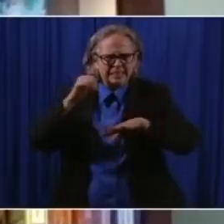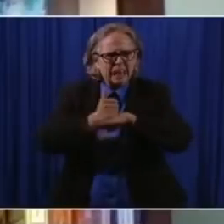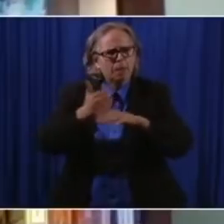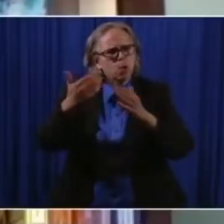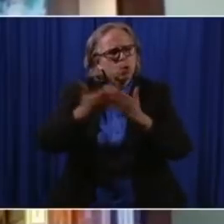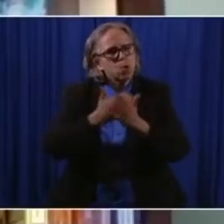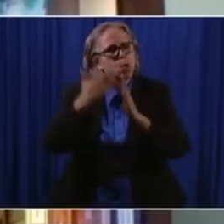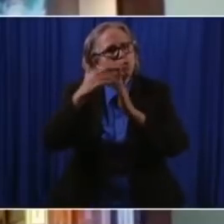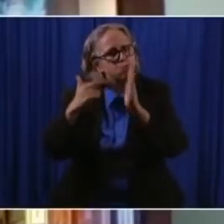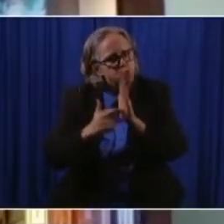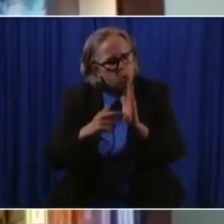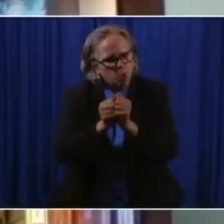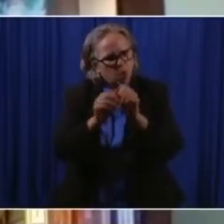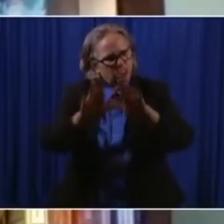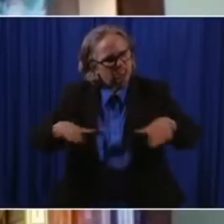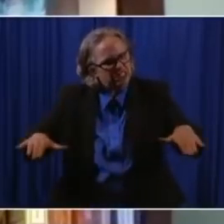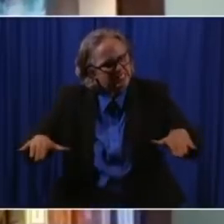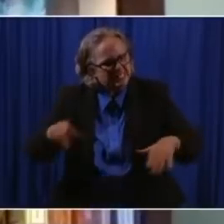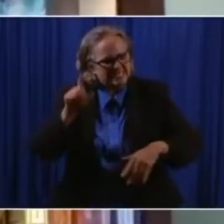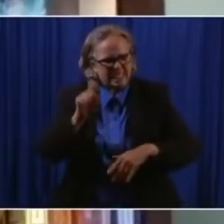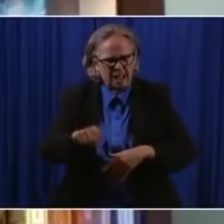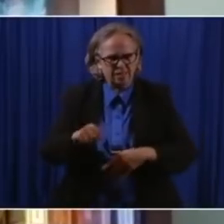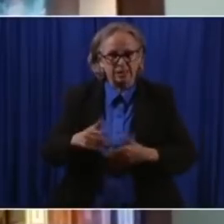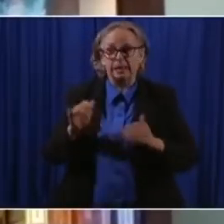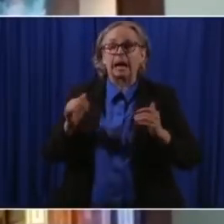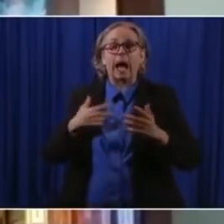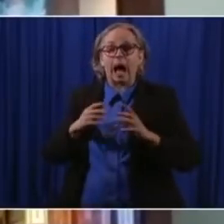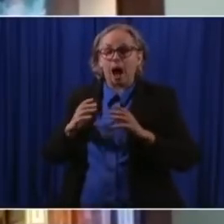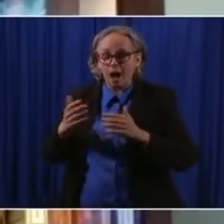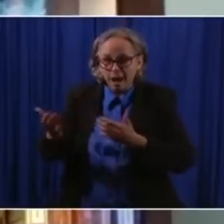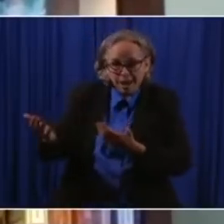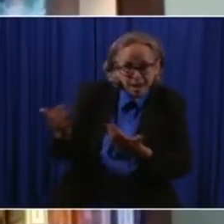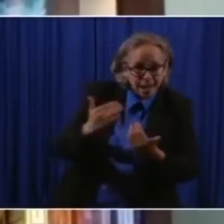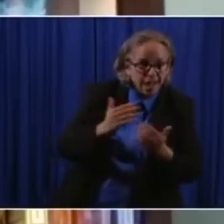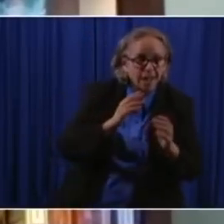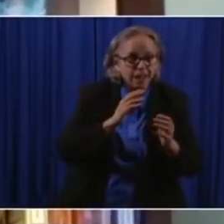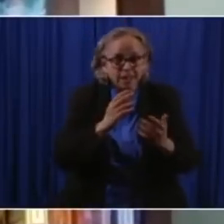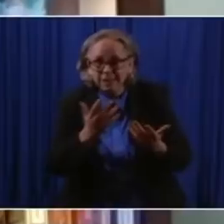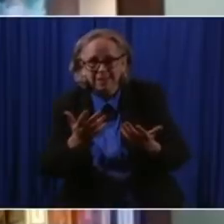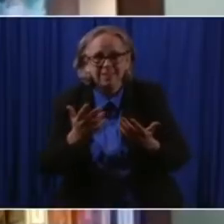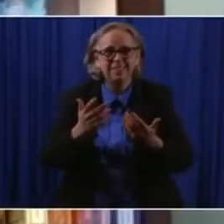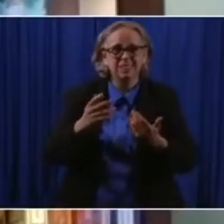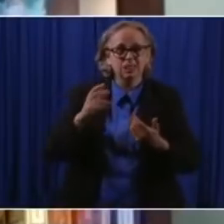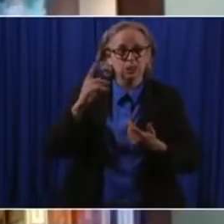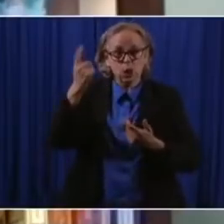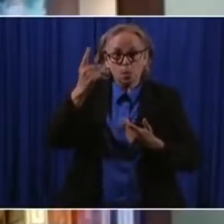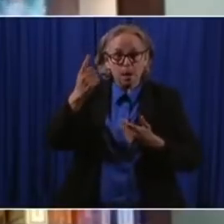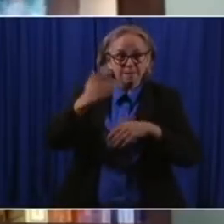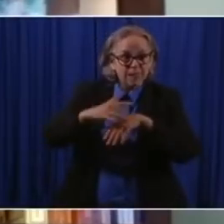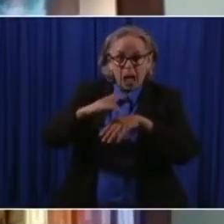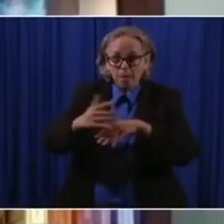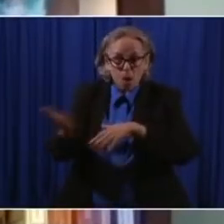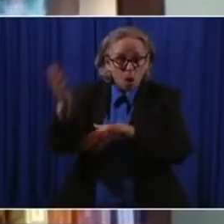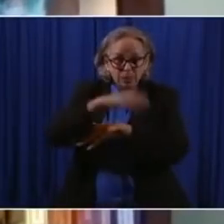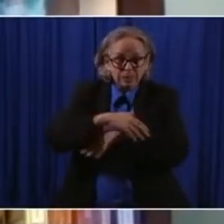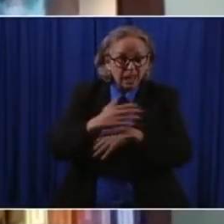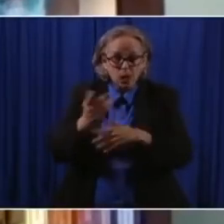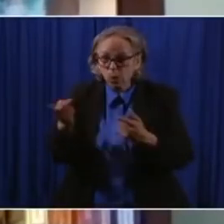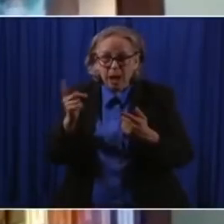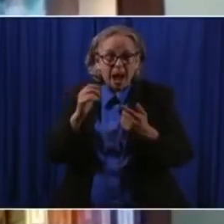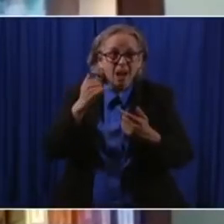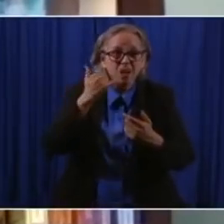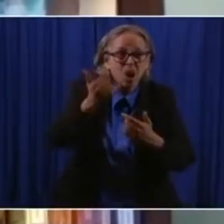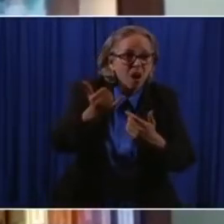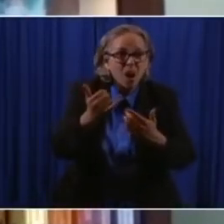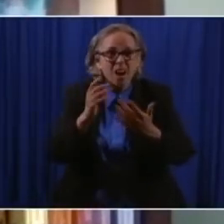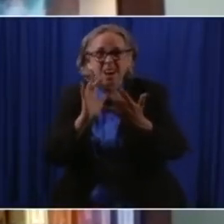it okay to come get me? Do you have someone that's available to help your student all day long, or do we need to get